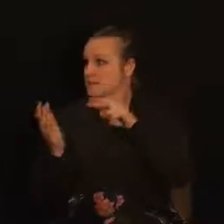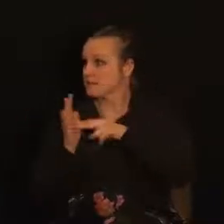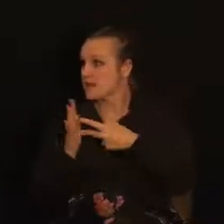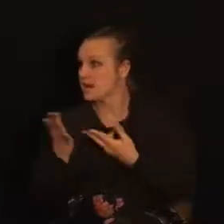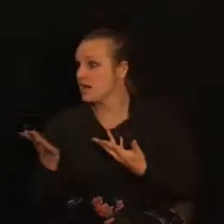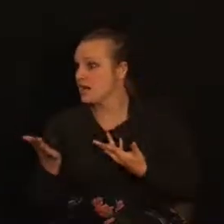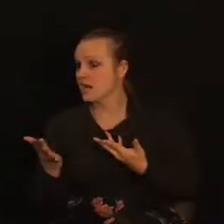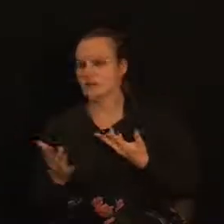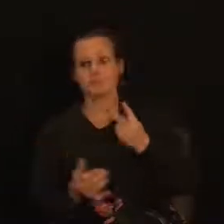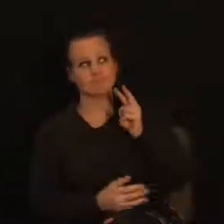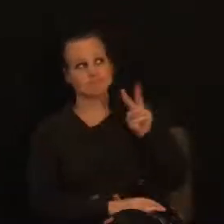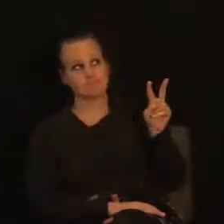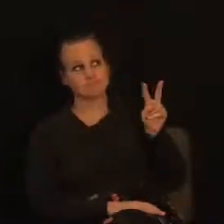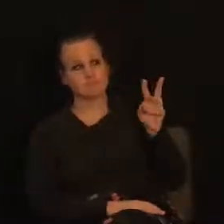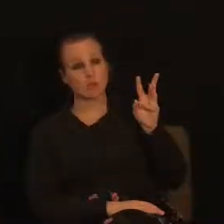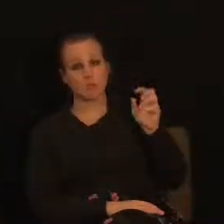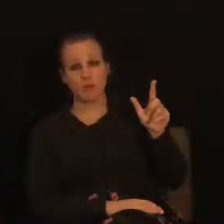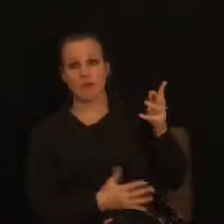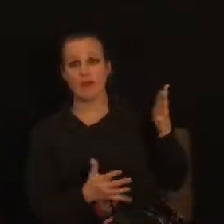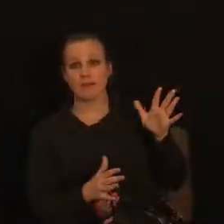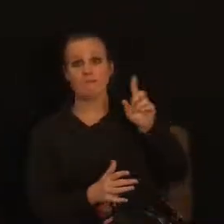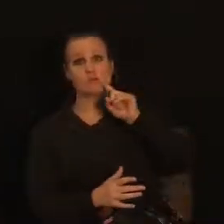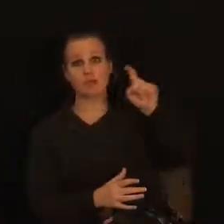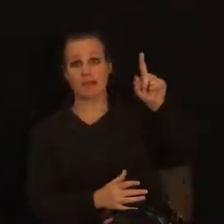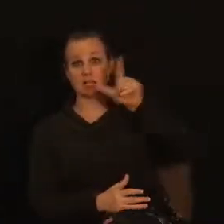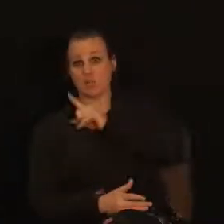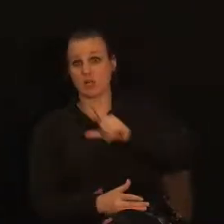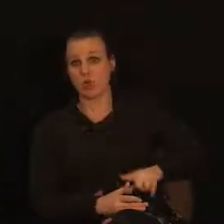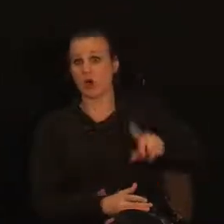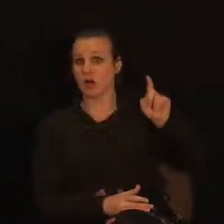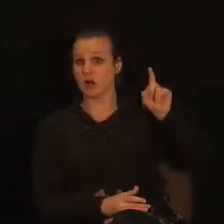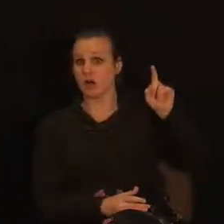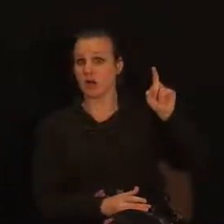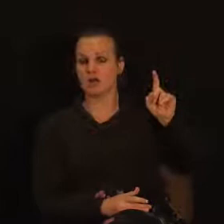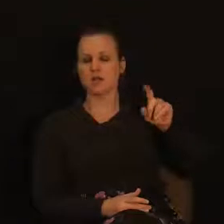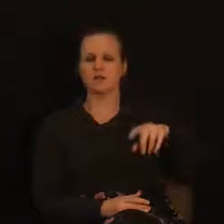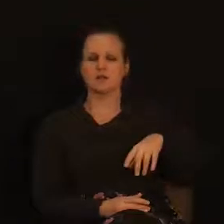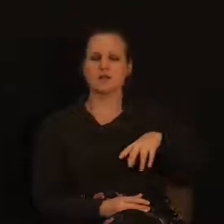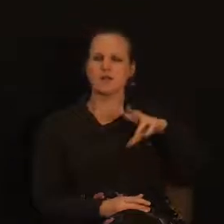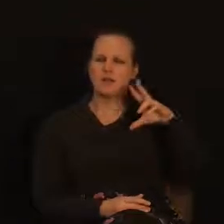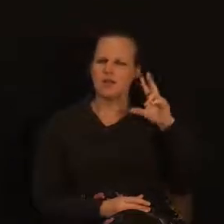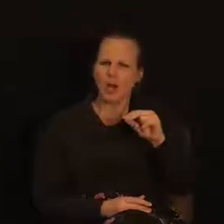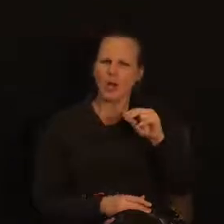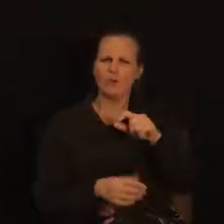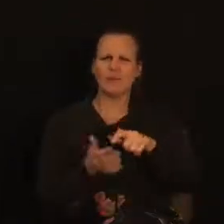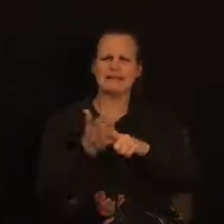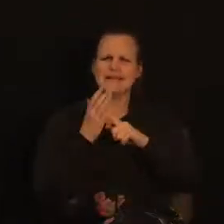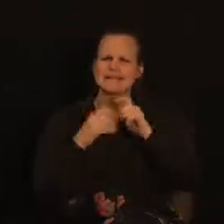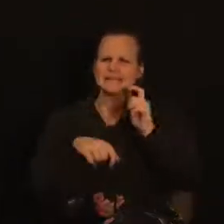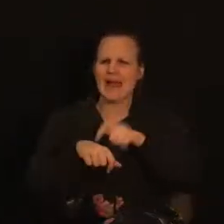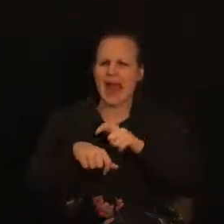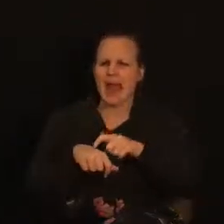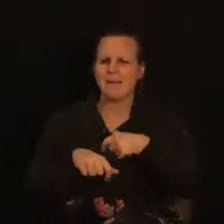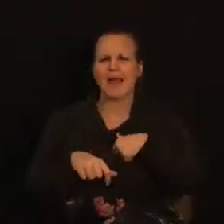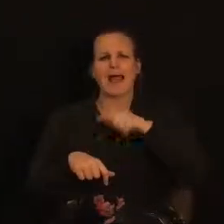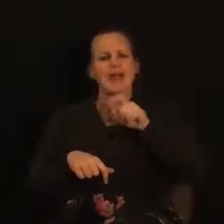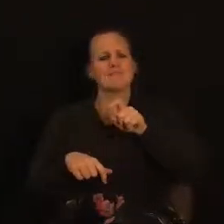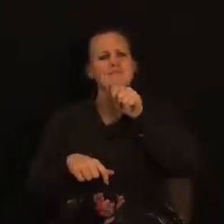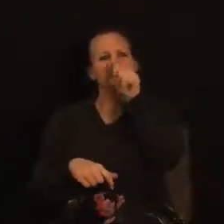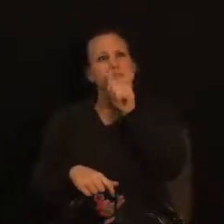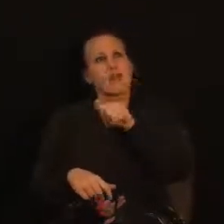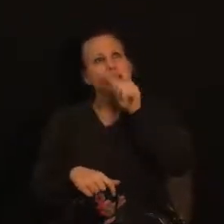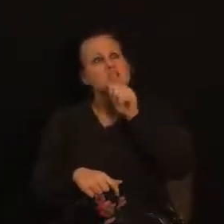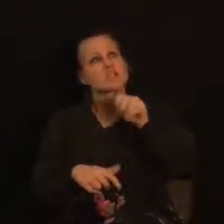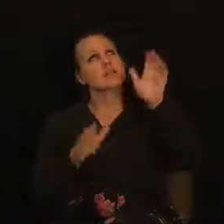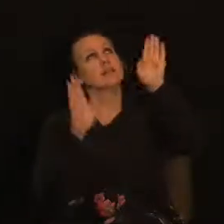Lord? And the thing is, no, because that takes time. Because I have to be patient, I have to listen, and I have to go